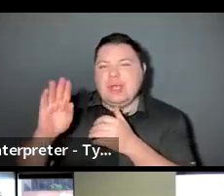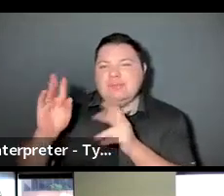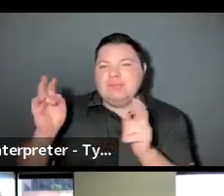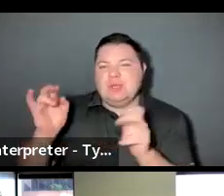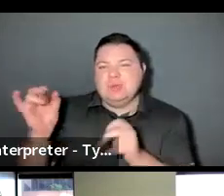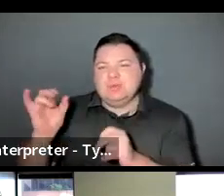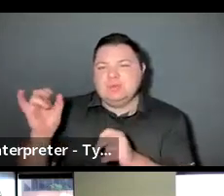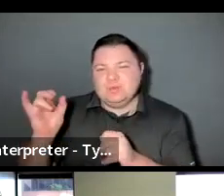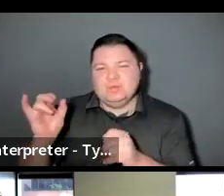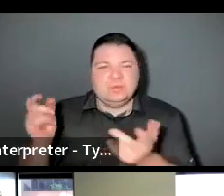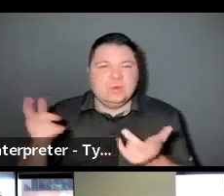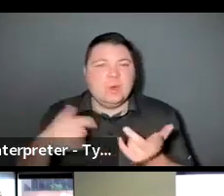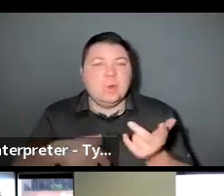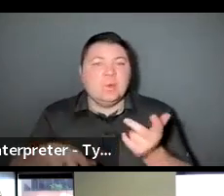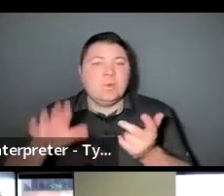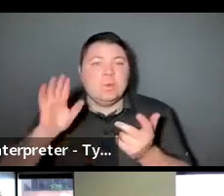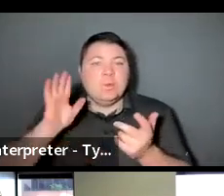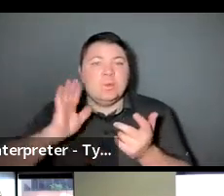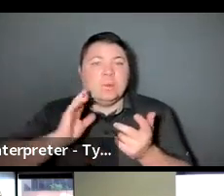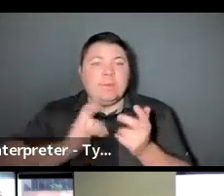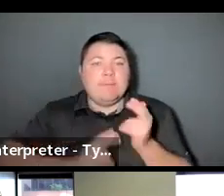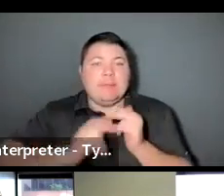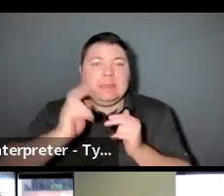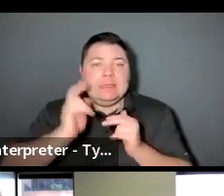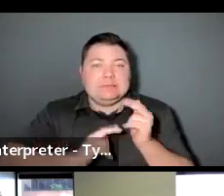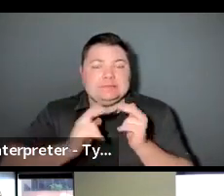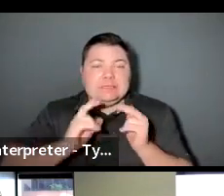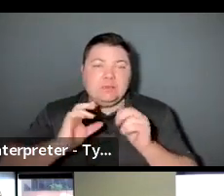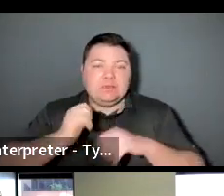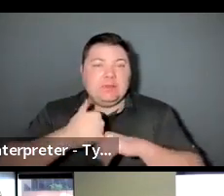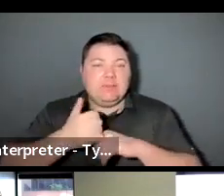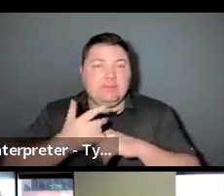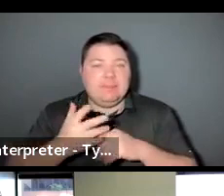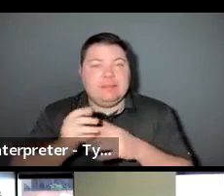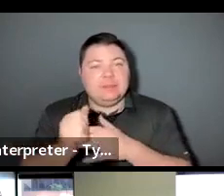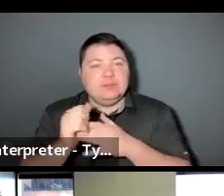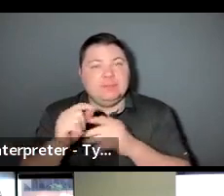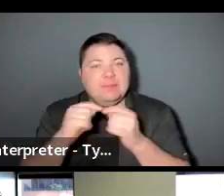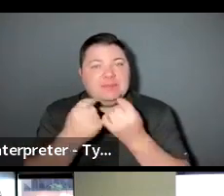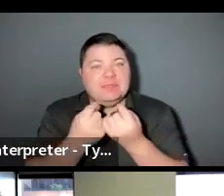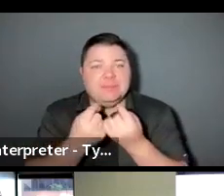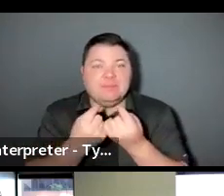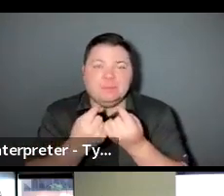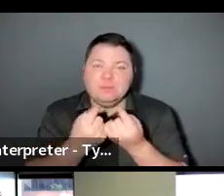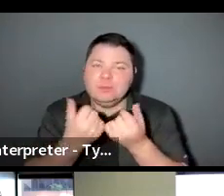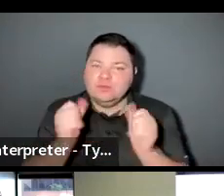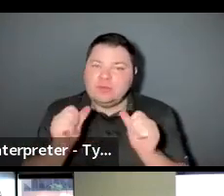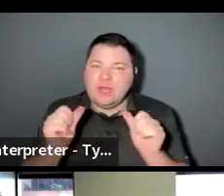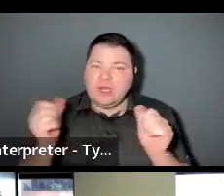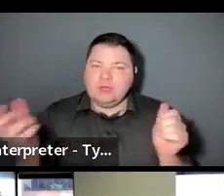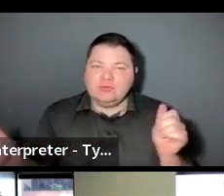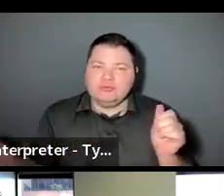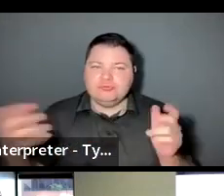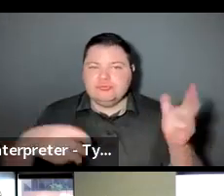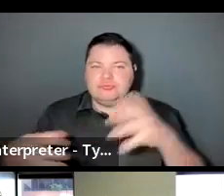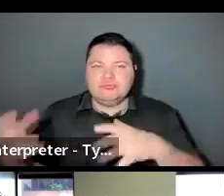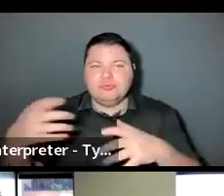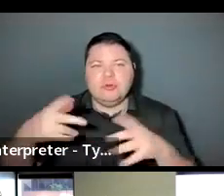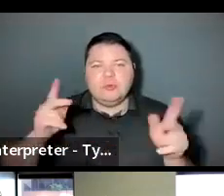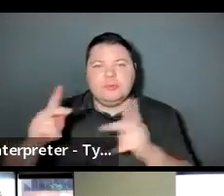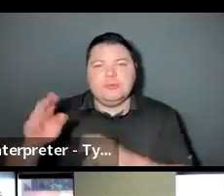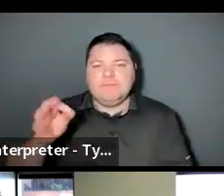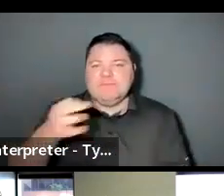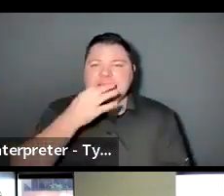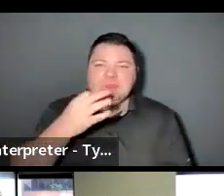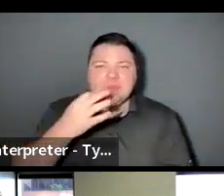built this, when we built the leadership of this team, we tried to assimilate a group of experts from all walks